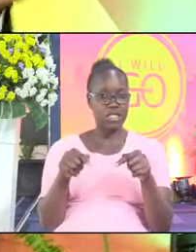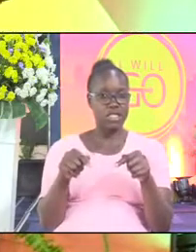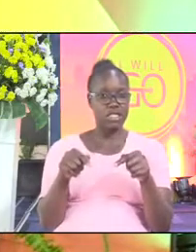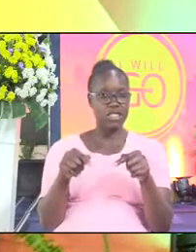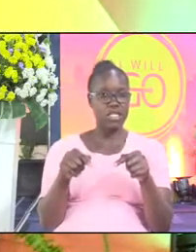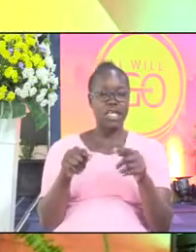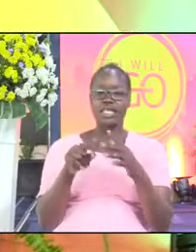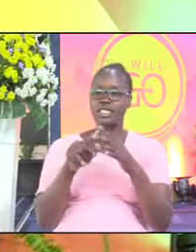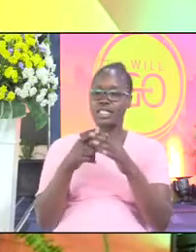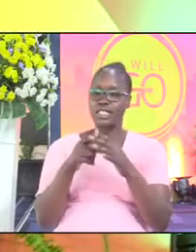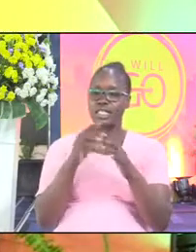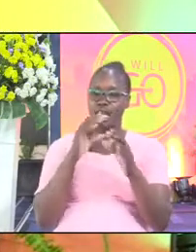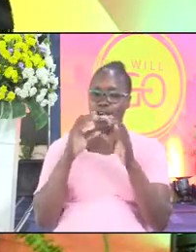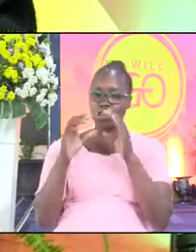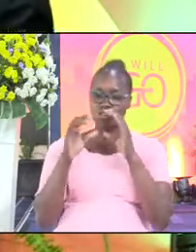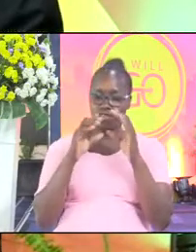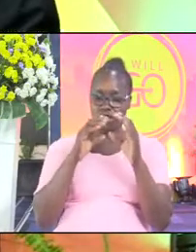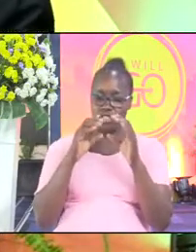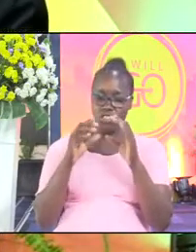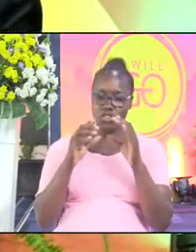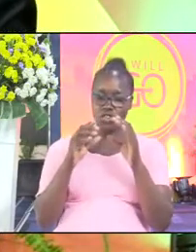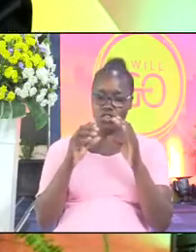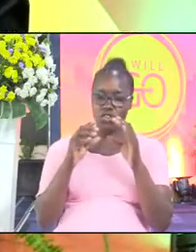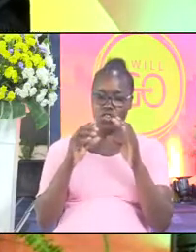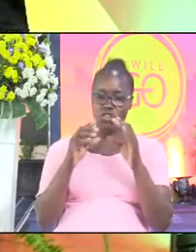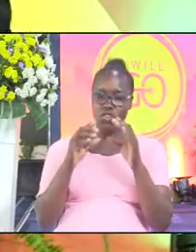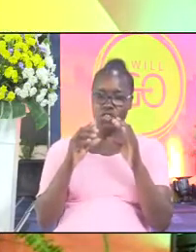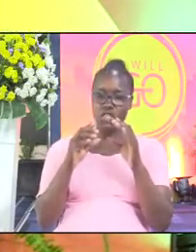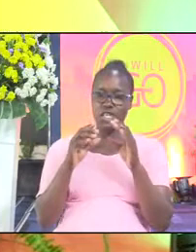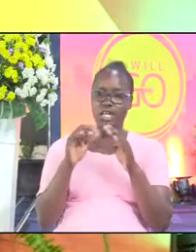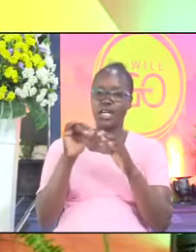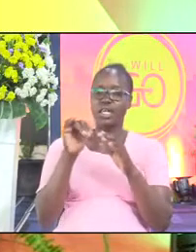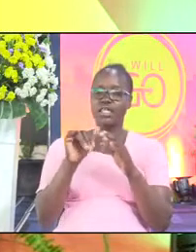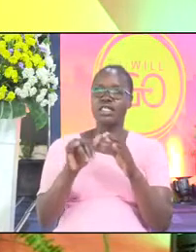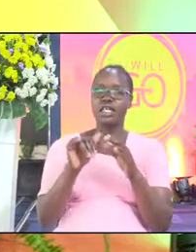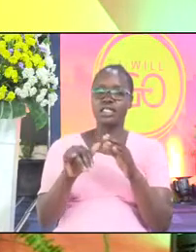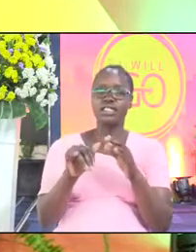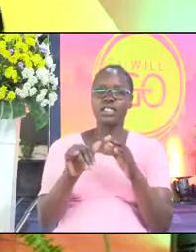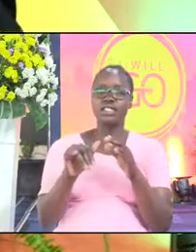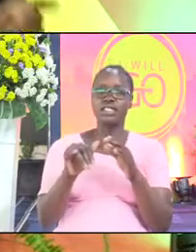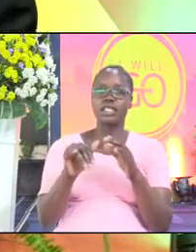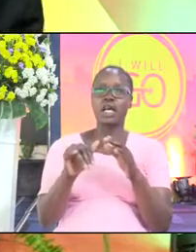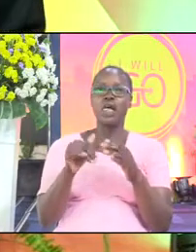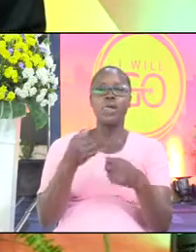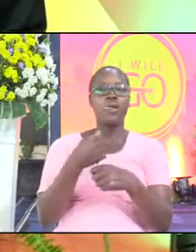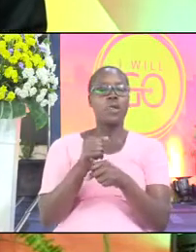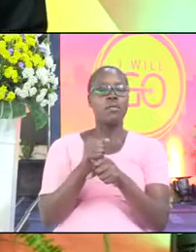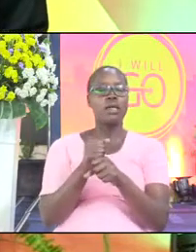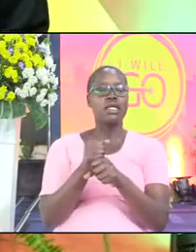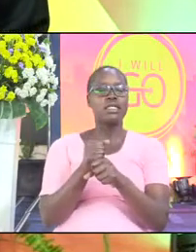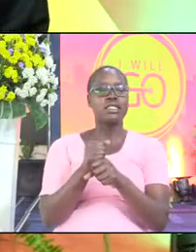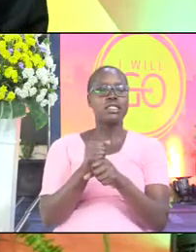That started a conversation that ran the gamut